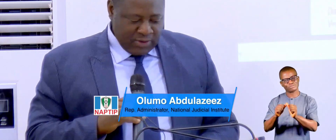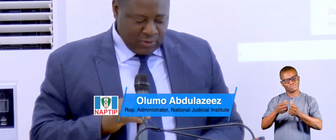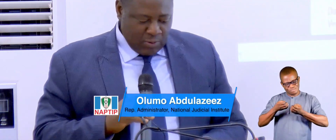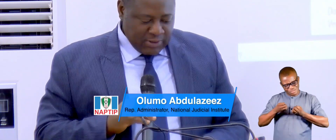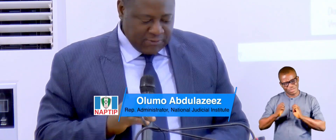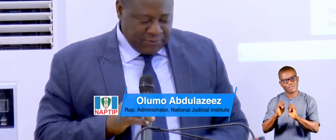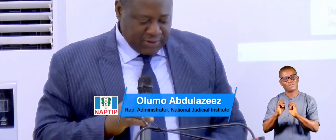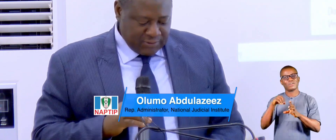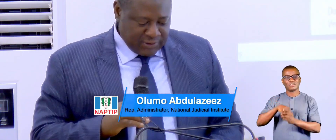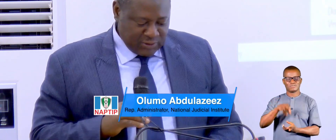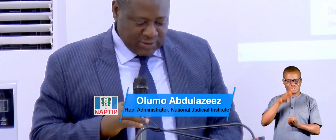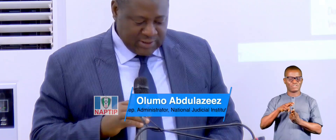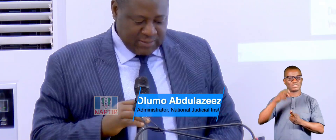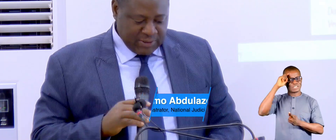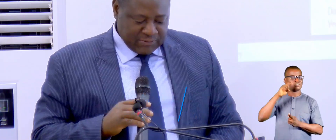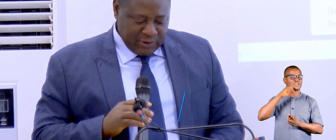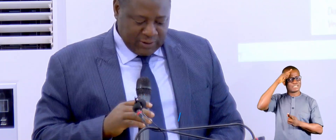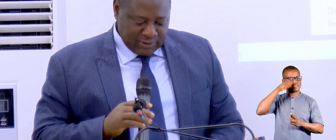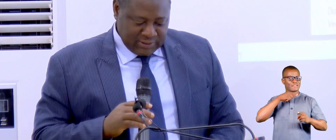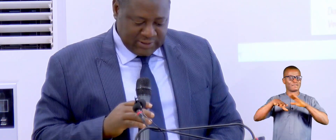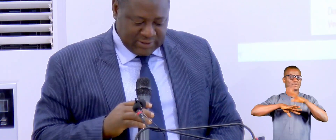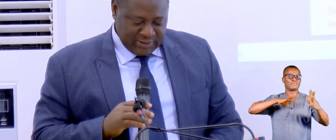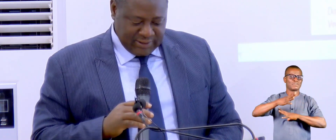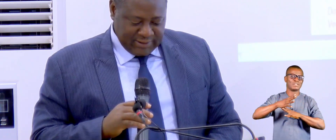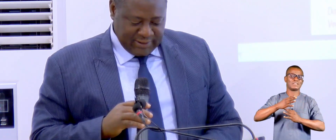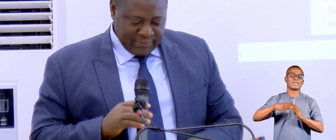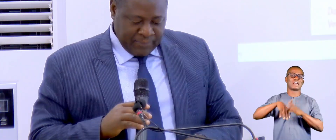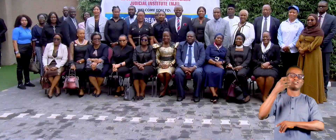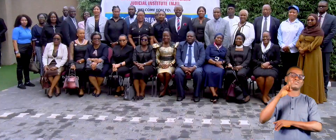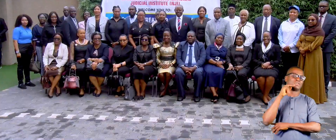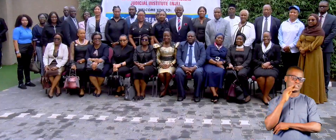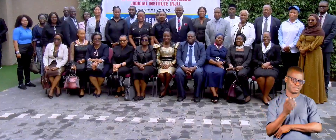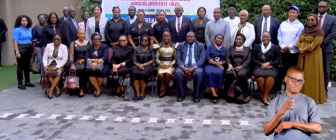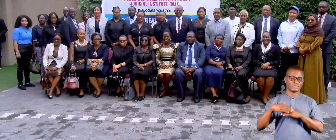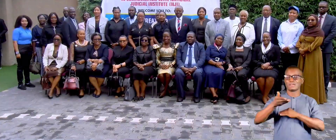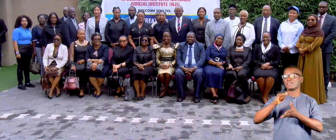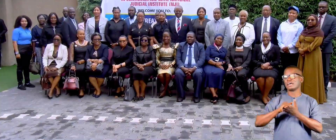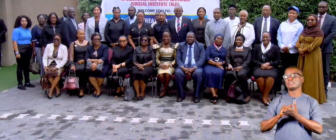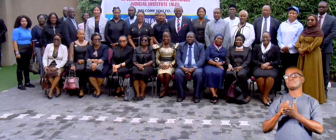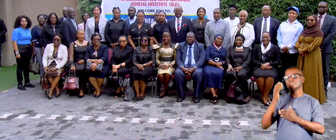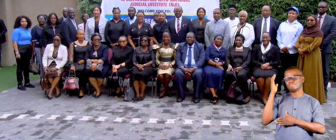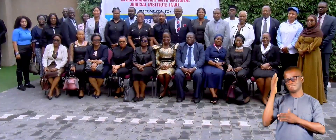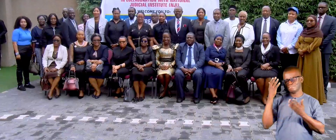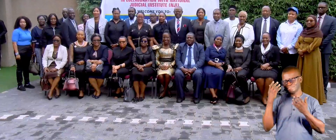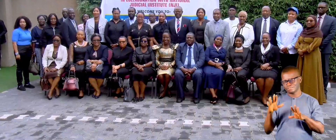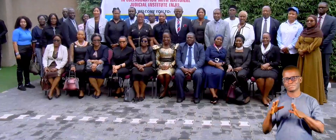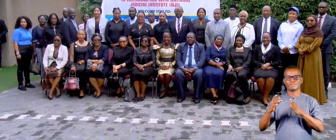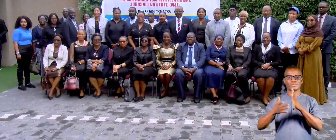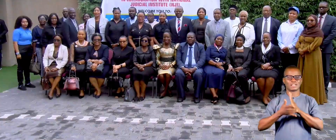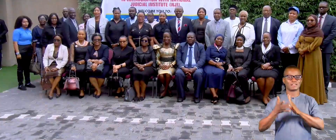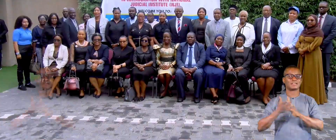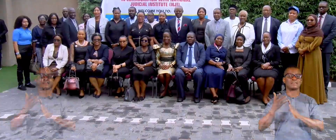into covering the effects of sexual and gender-based violence cases in Nigeria. After the opening session, the technical